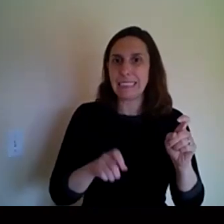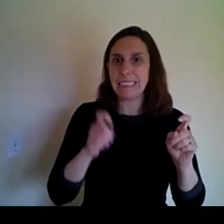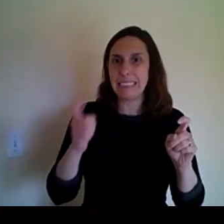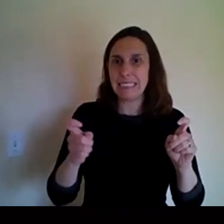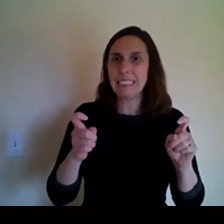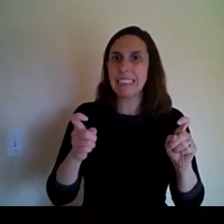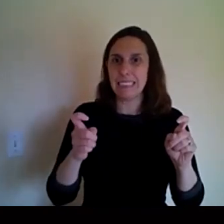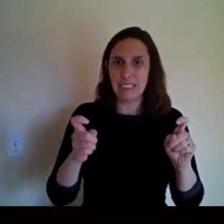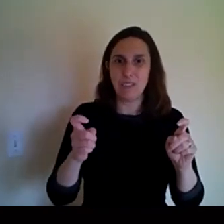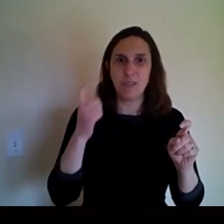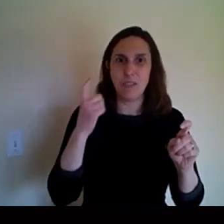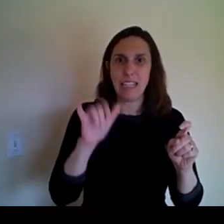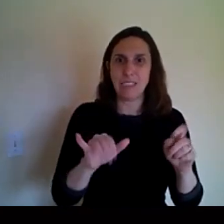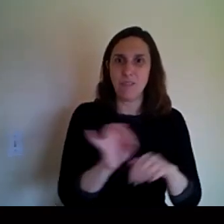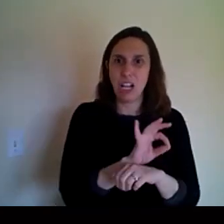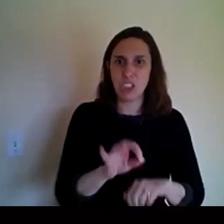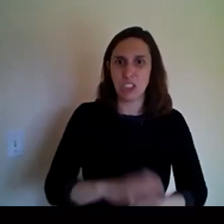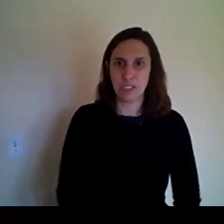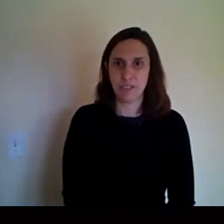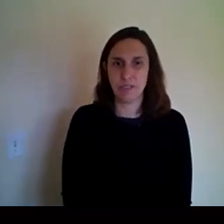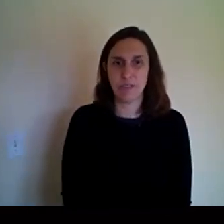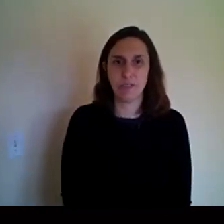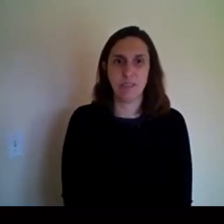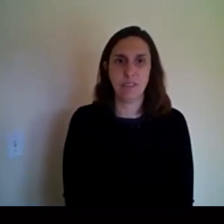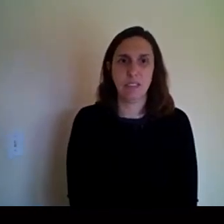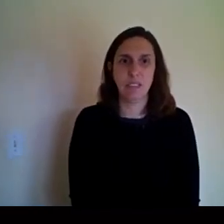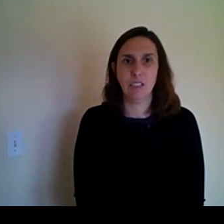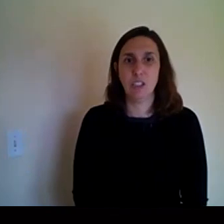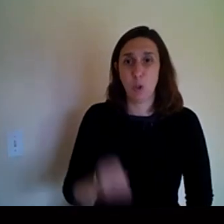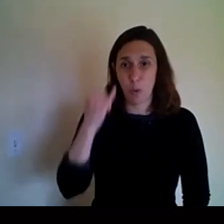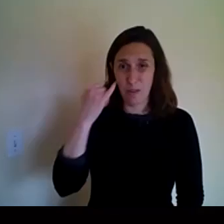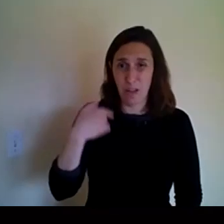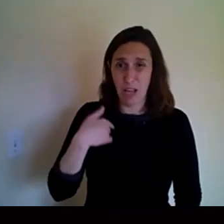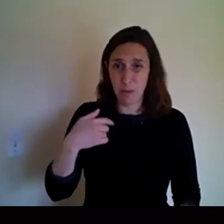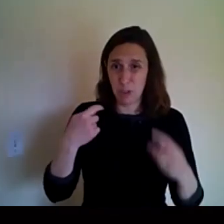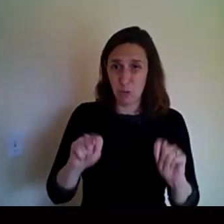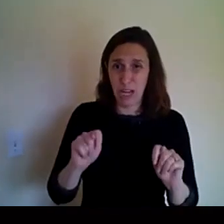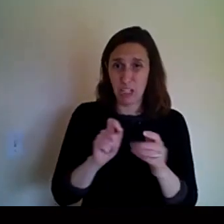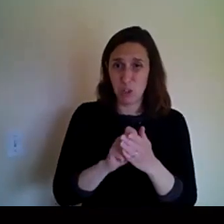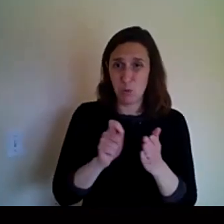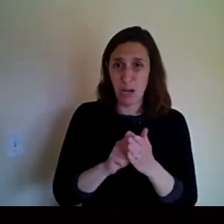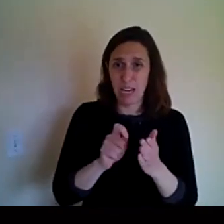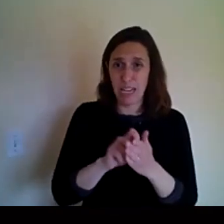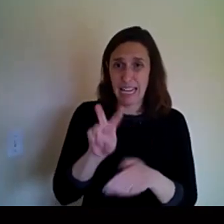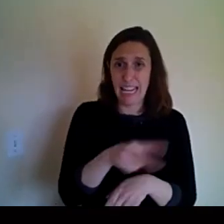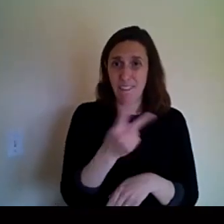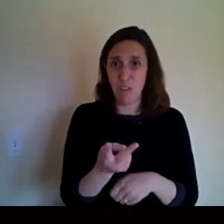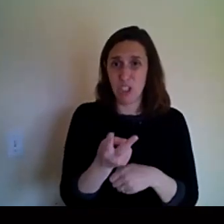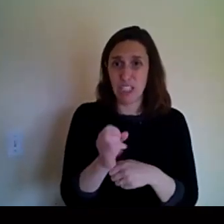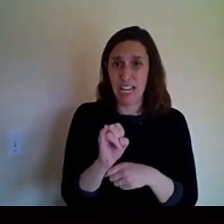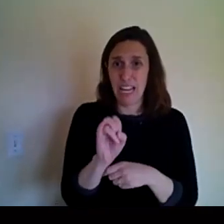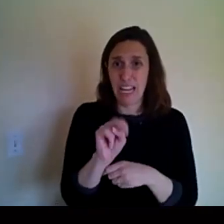function. So if I were trying to write an inverse of it, and I'll show you, we'll look in the details of how to